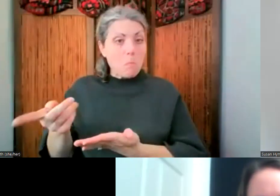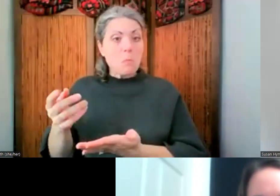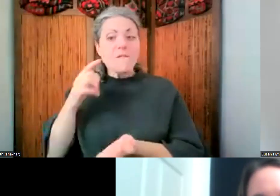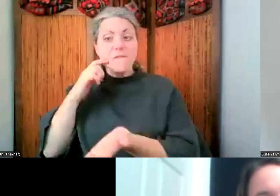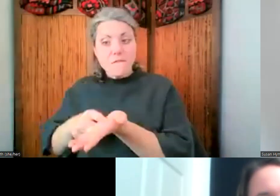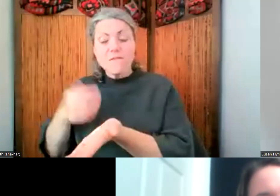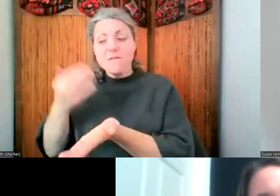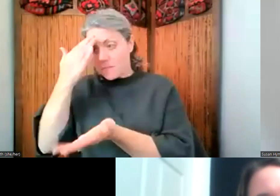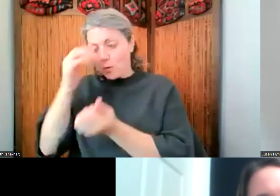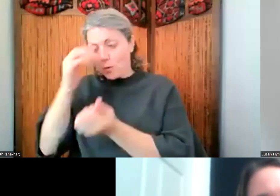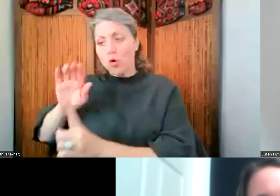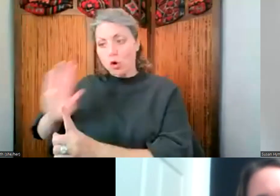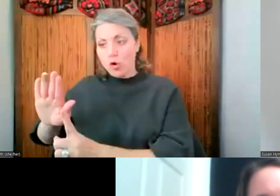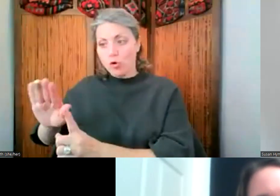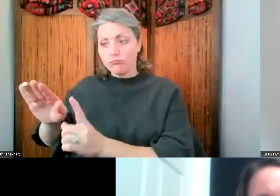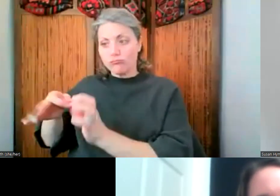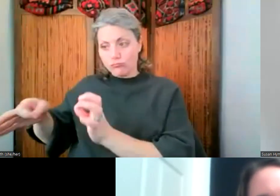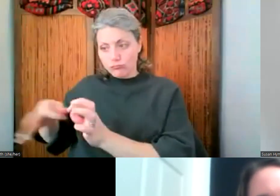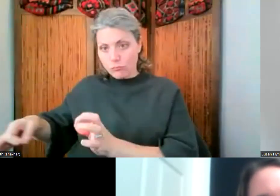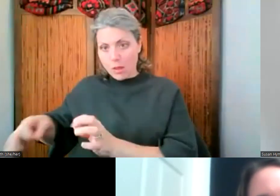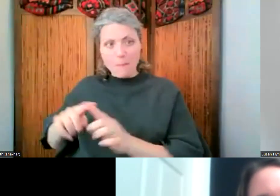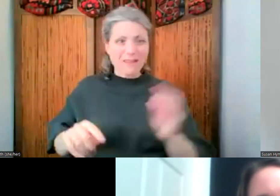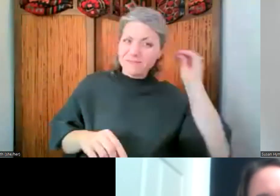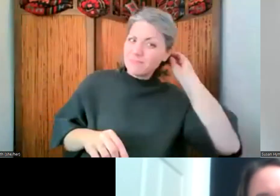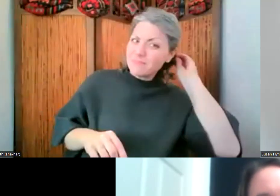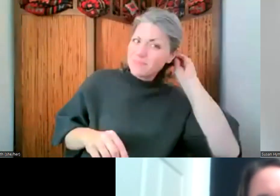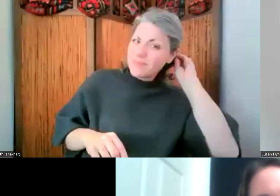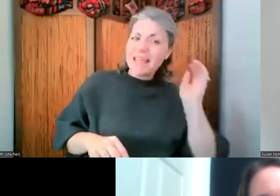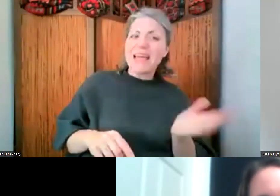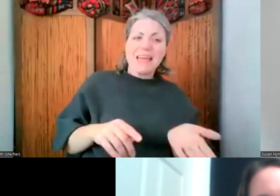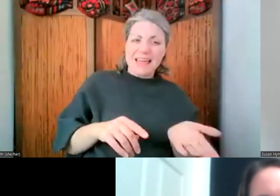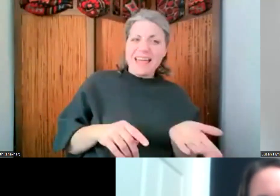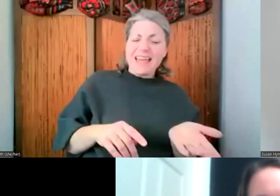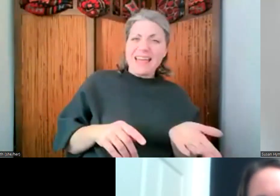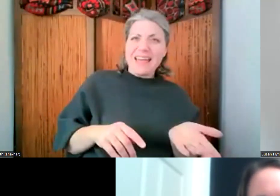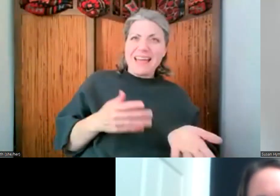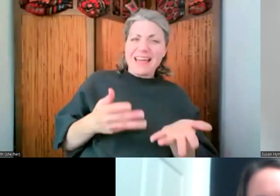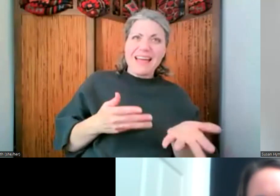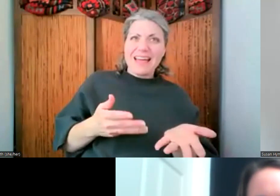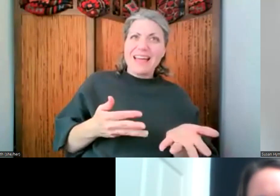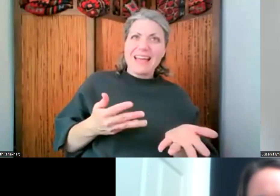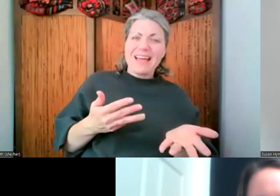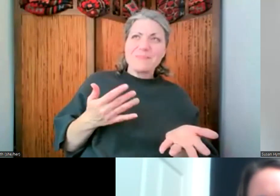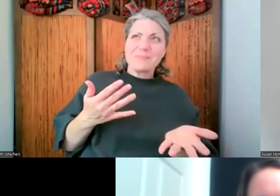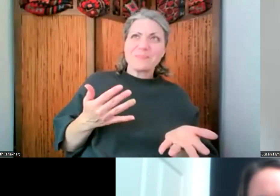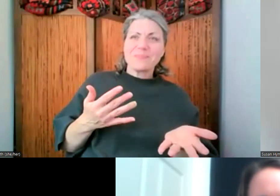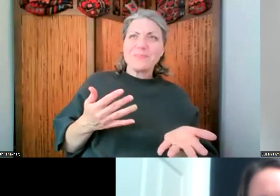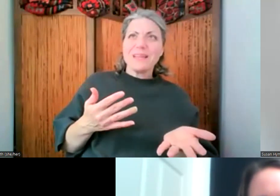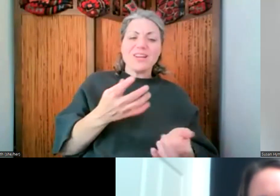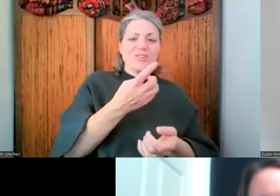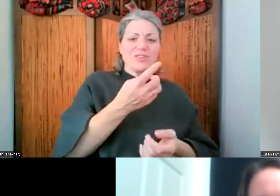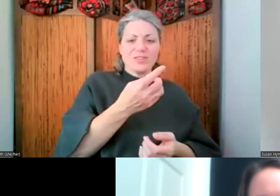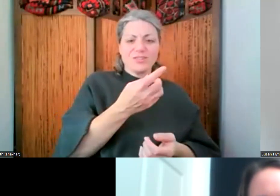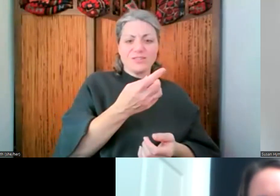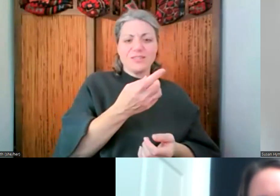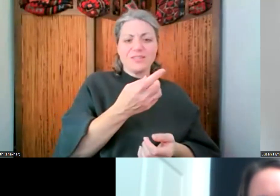keep in the back of your mind, that was really not a pun, keep in the front of your mind what Drs. Knight,